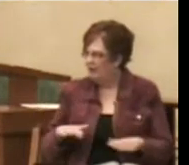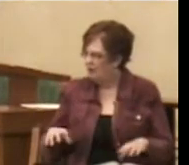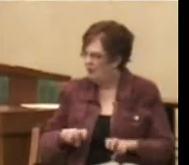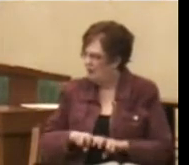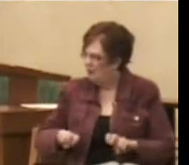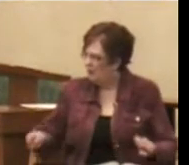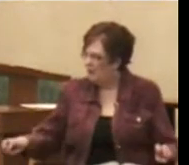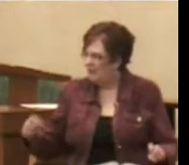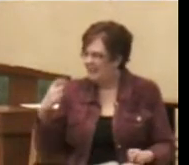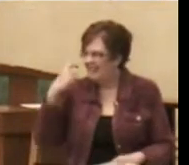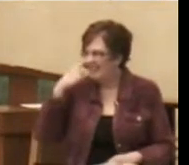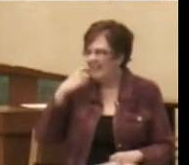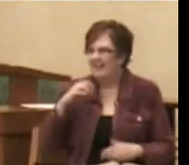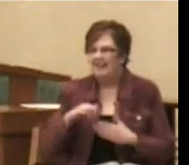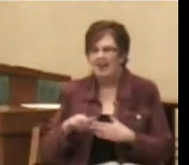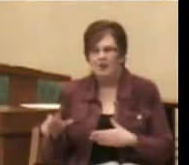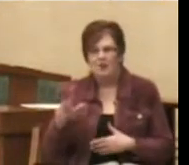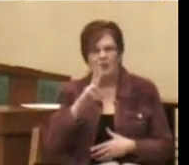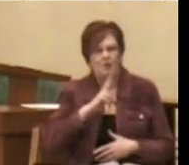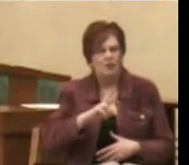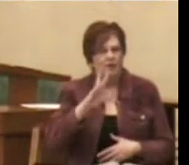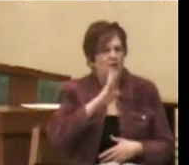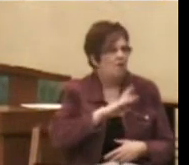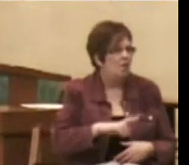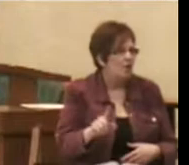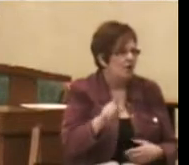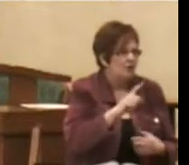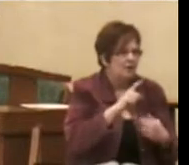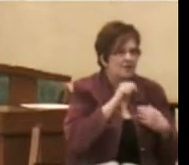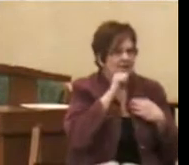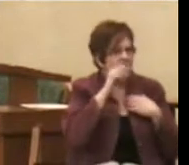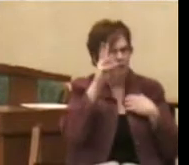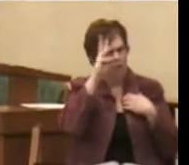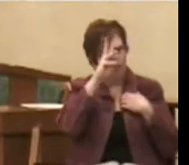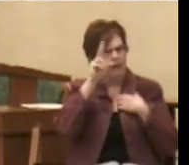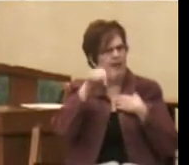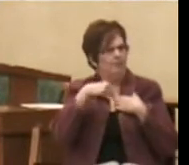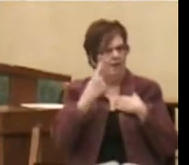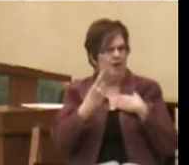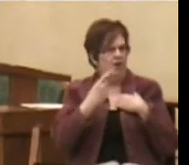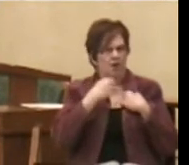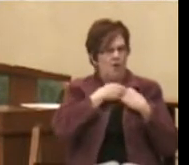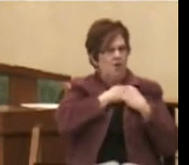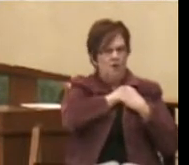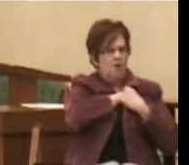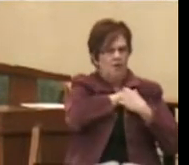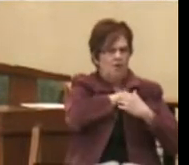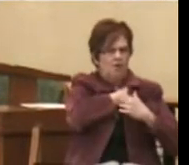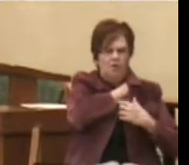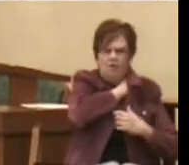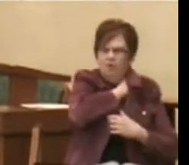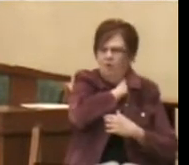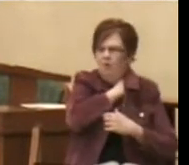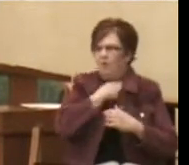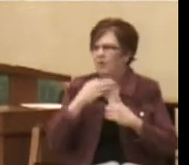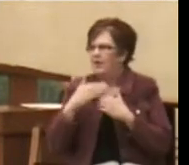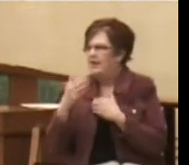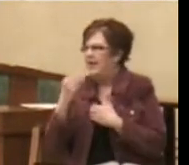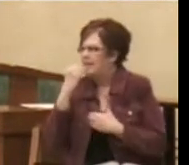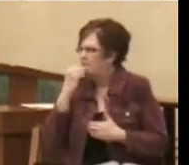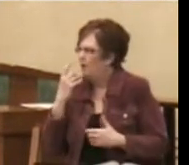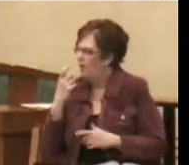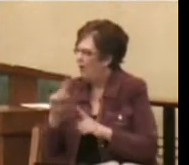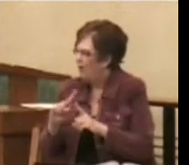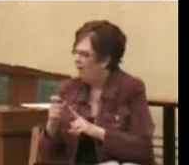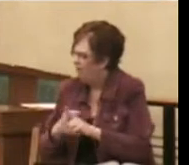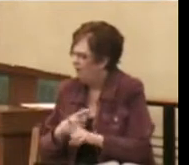here minutes ago, when you were 3 or 4 years old, you didn't really worry a great deal about what your next meal was going to be or where it was